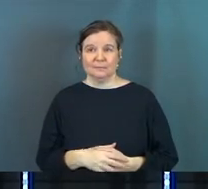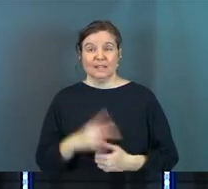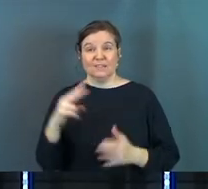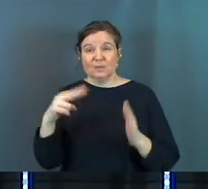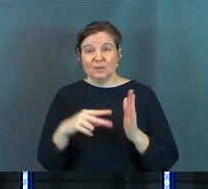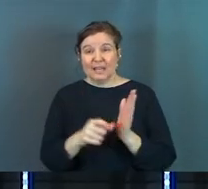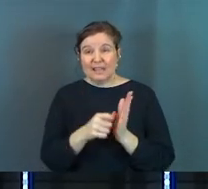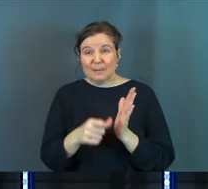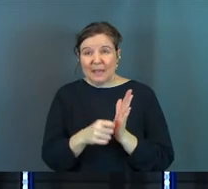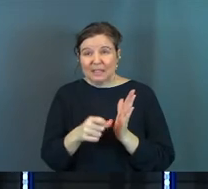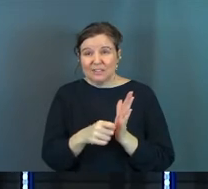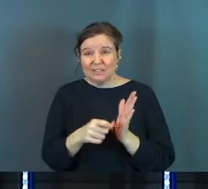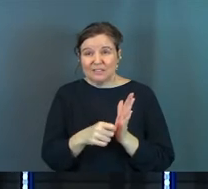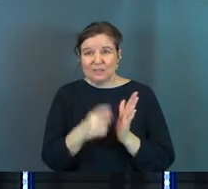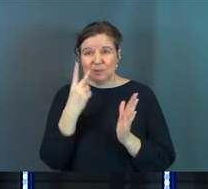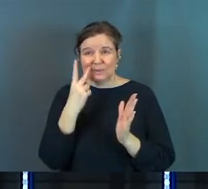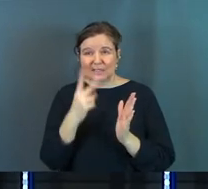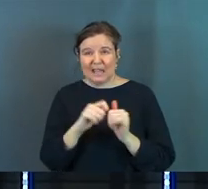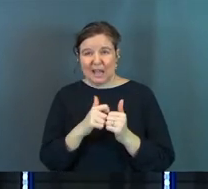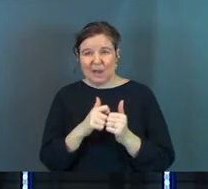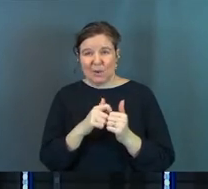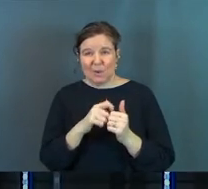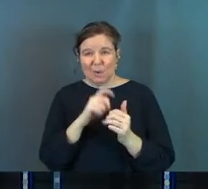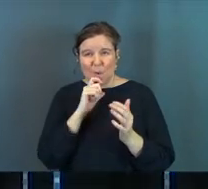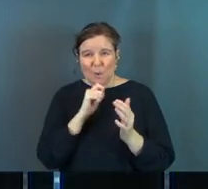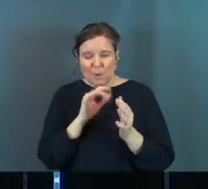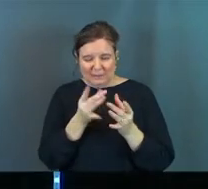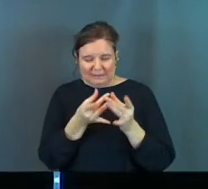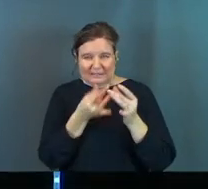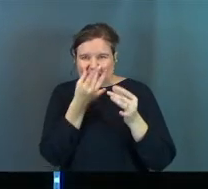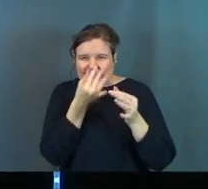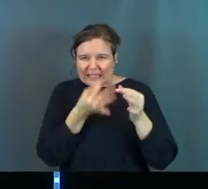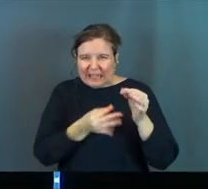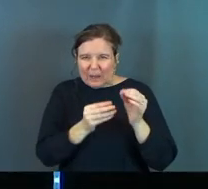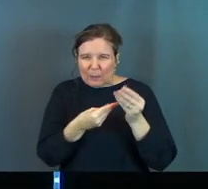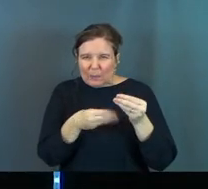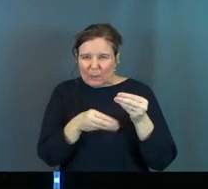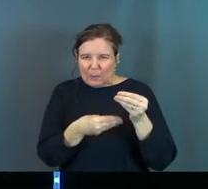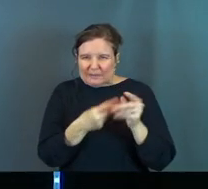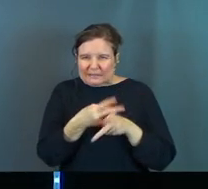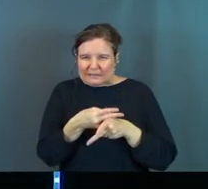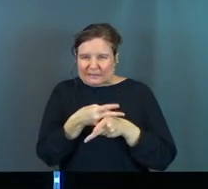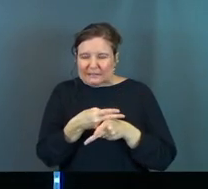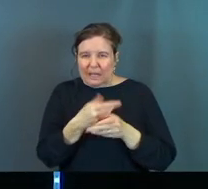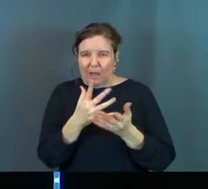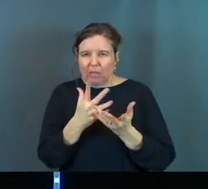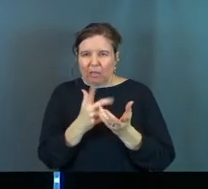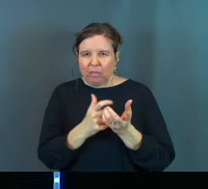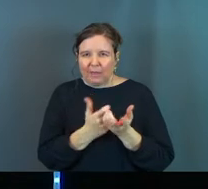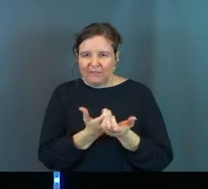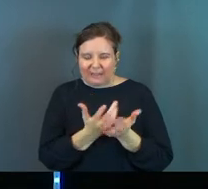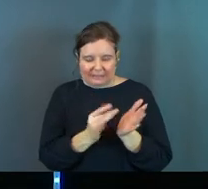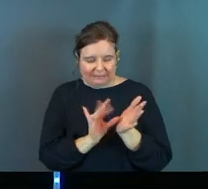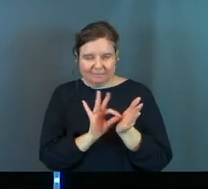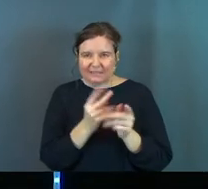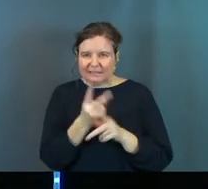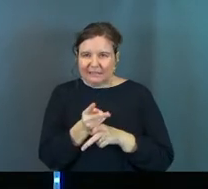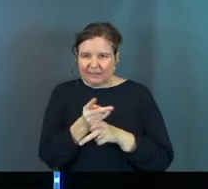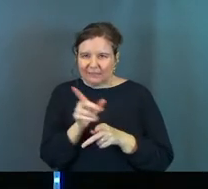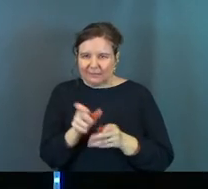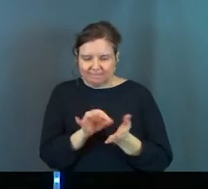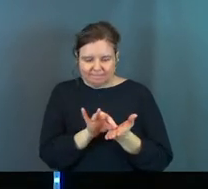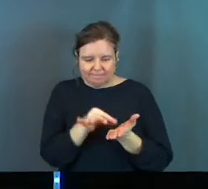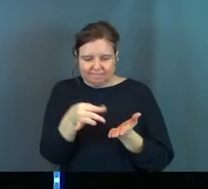If you could see the pages, you could see how tissue paper they are, how worn down everything is.